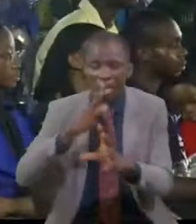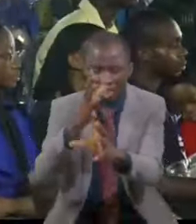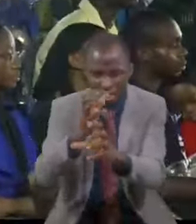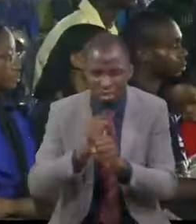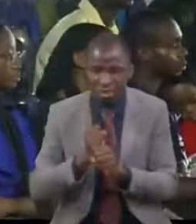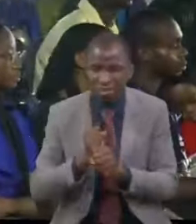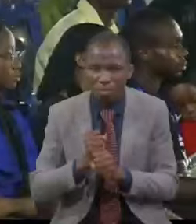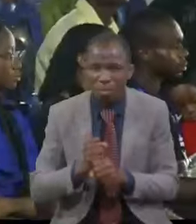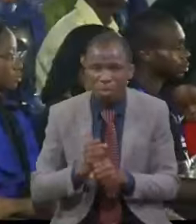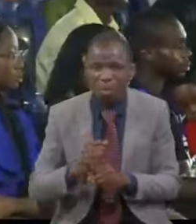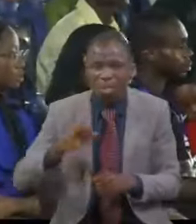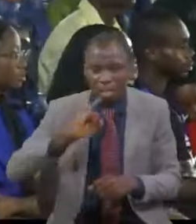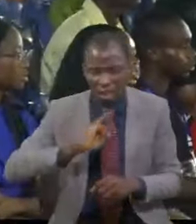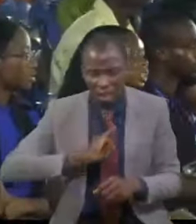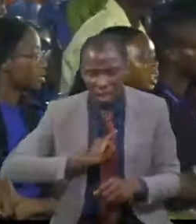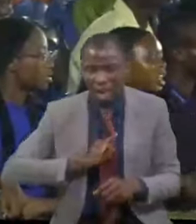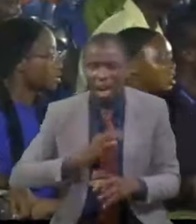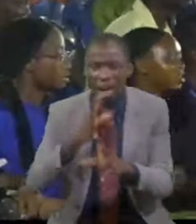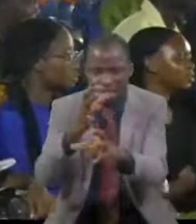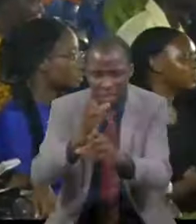I receive.